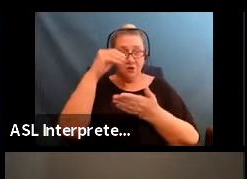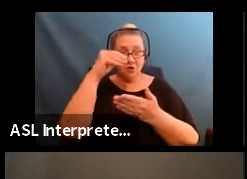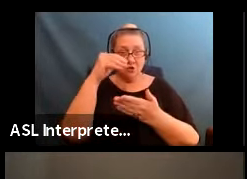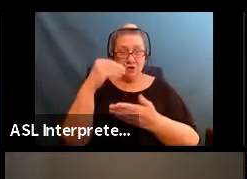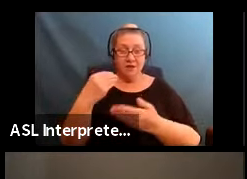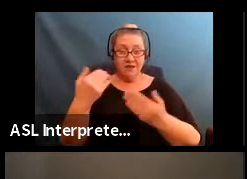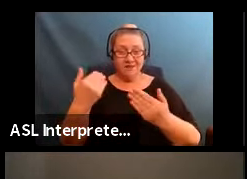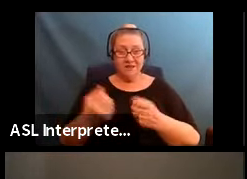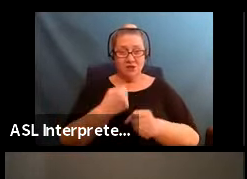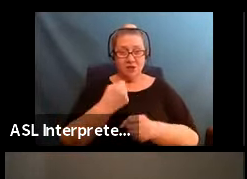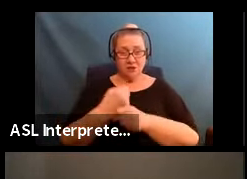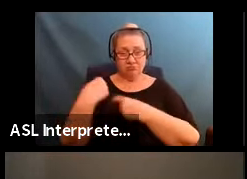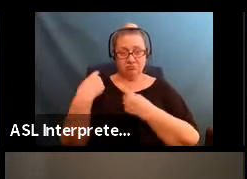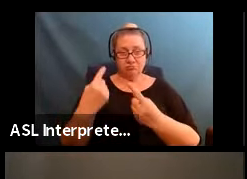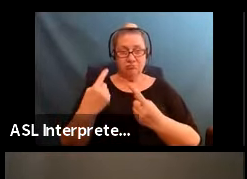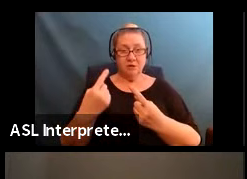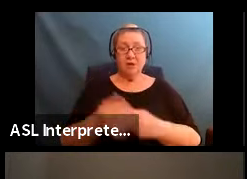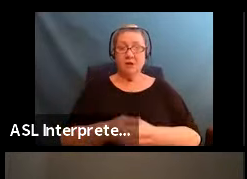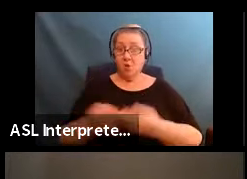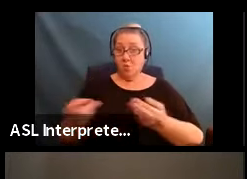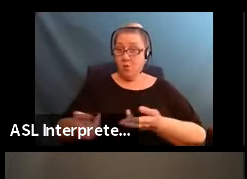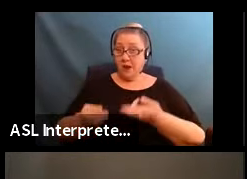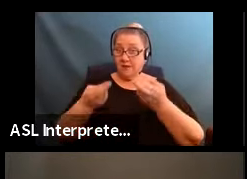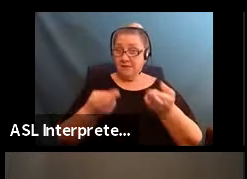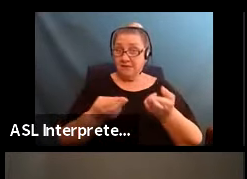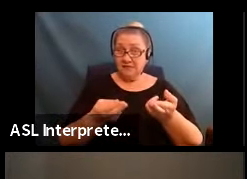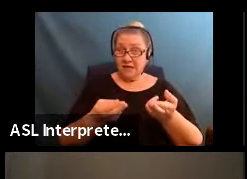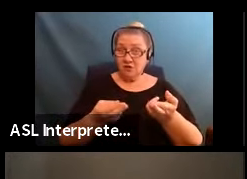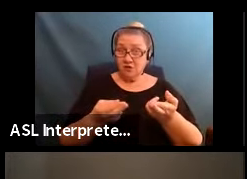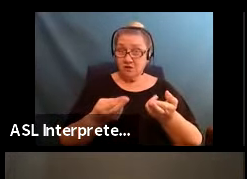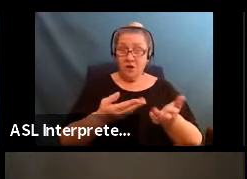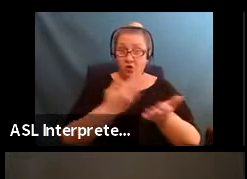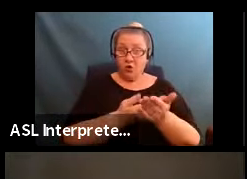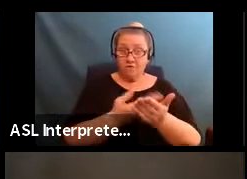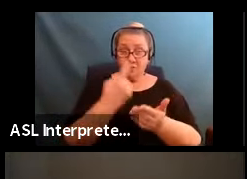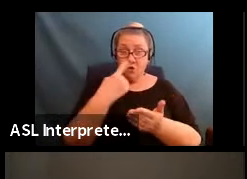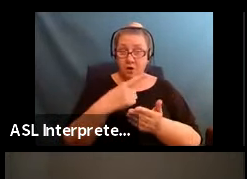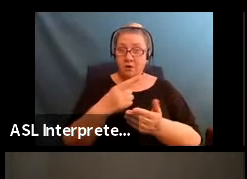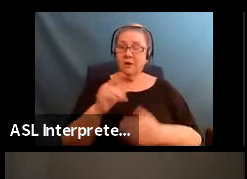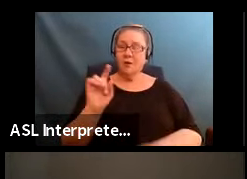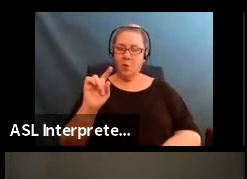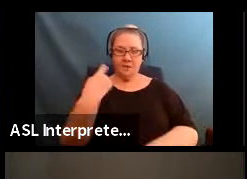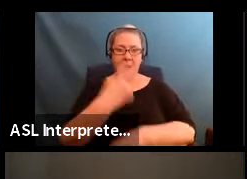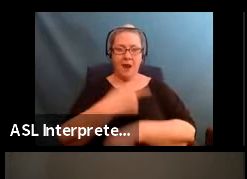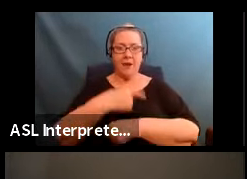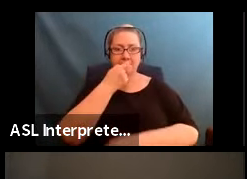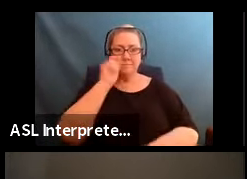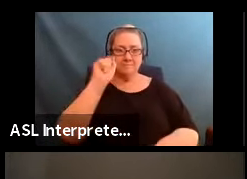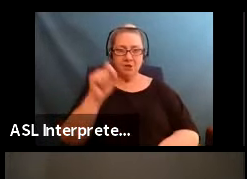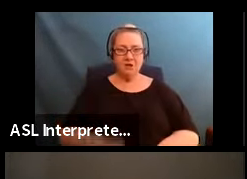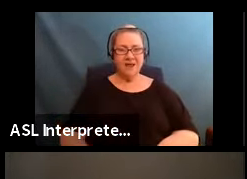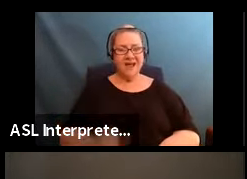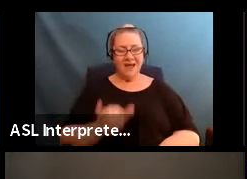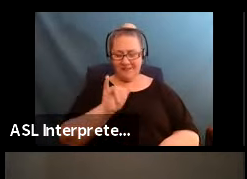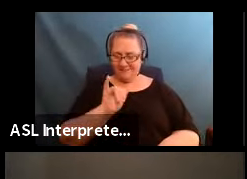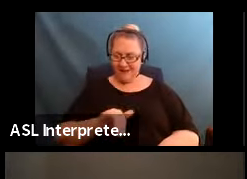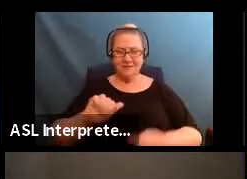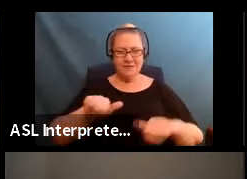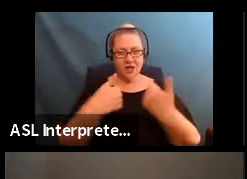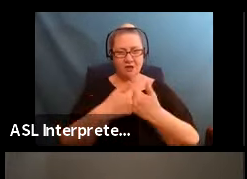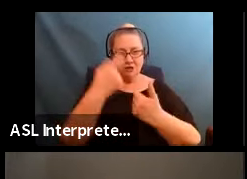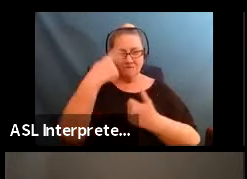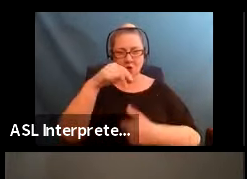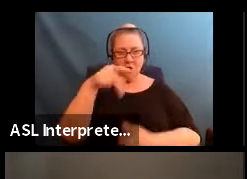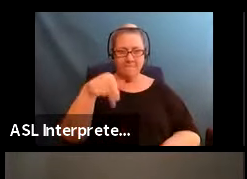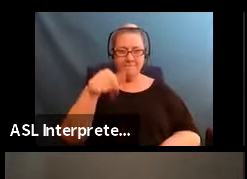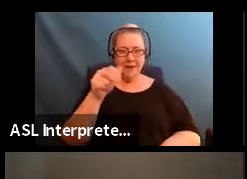every recommendation any of us make is good for about a day. And that's one of the challenges of a pandemic. And I think you